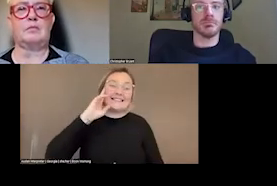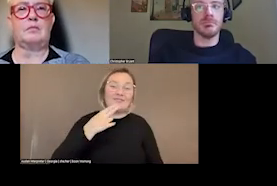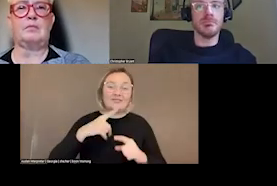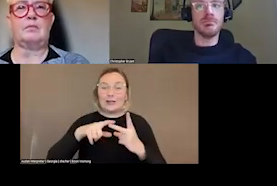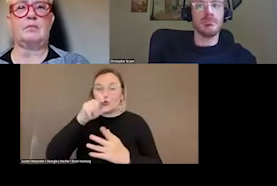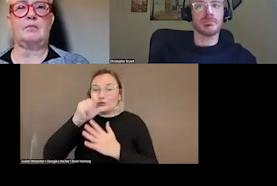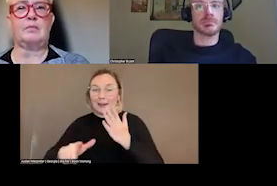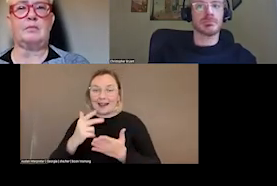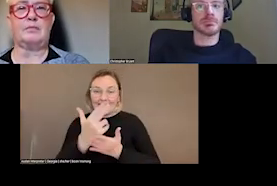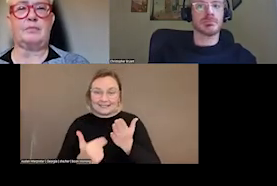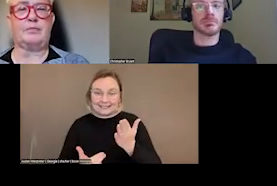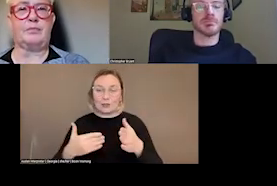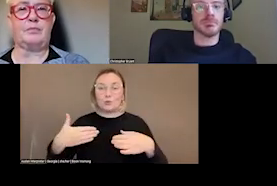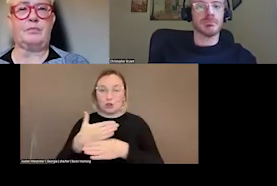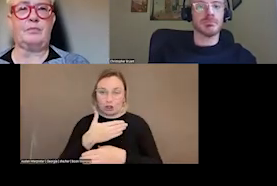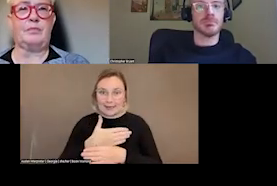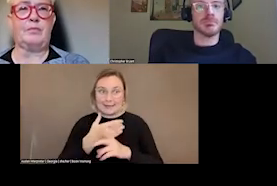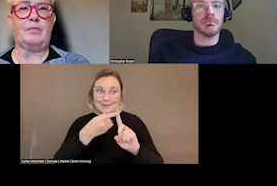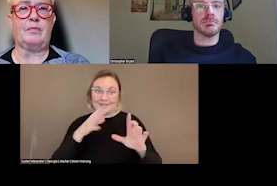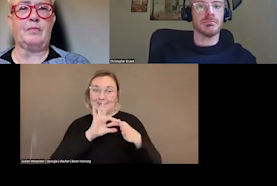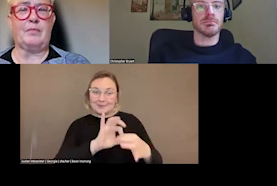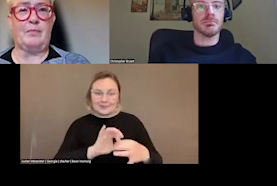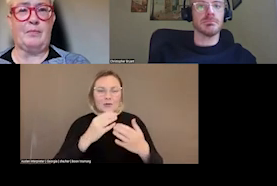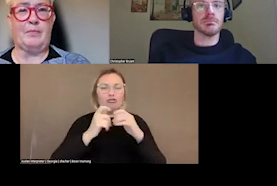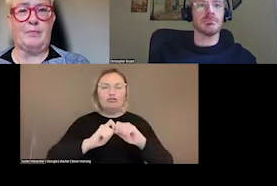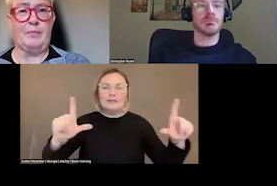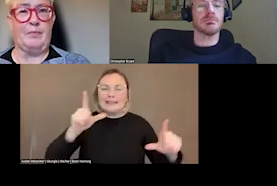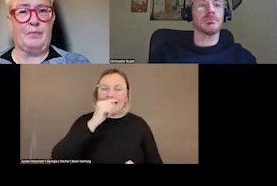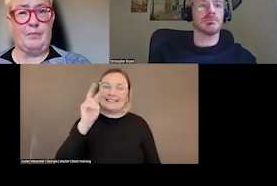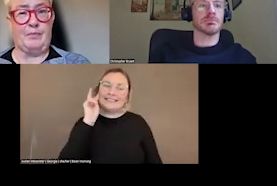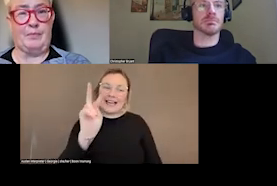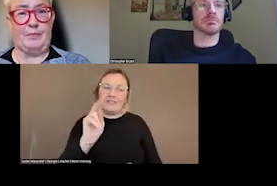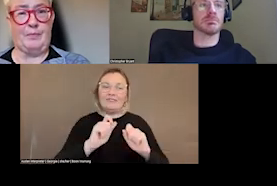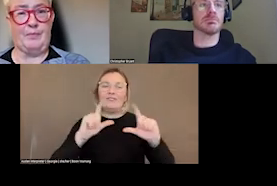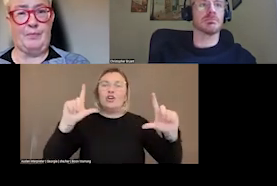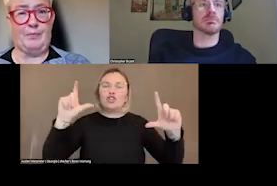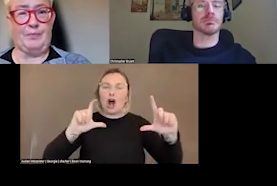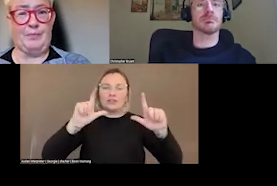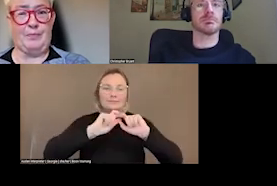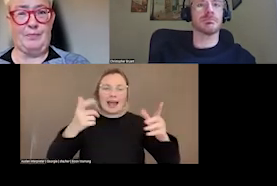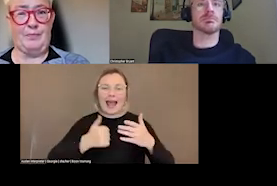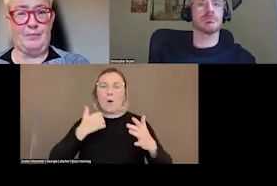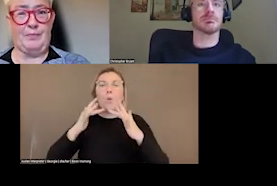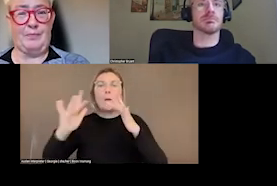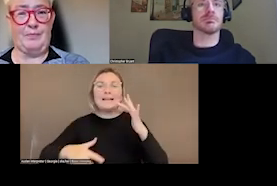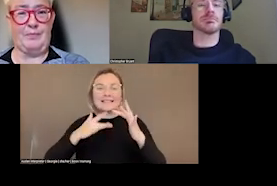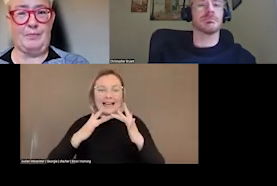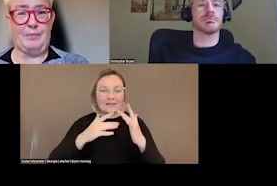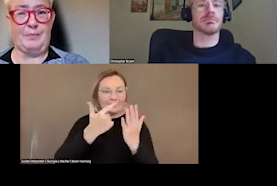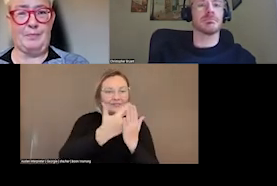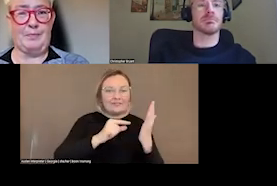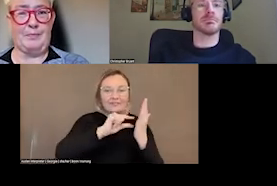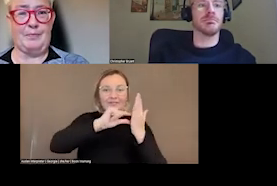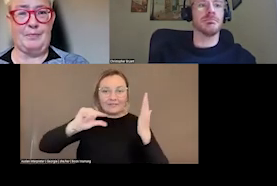disabled artists and workers. On the screen, you can see a screenshot of the website's listing